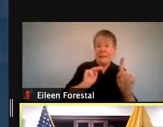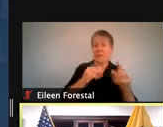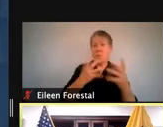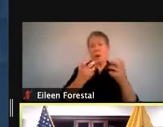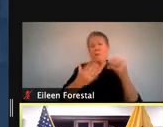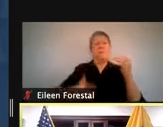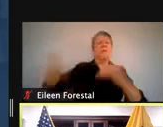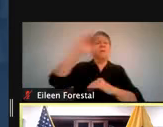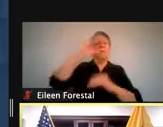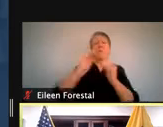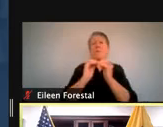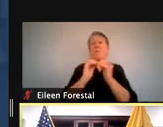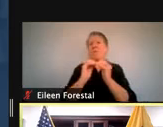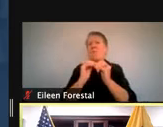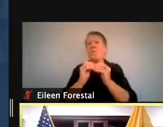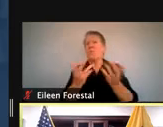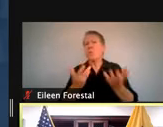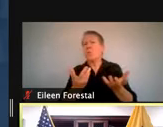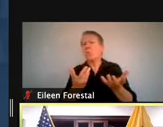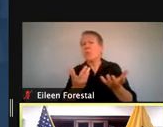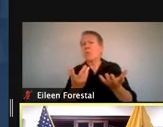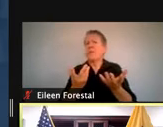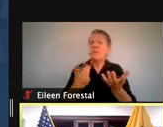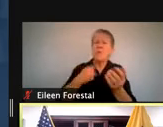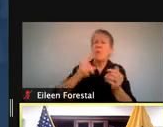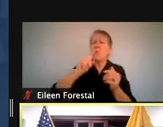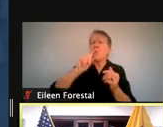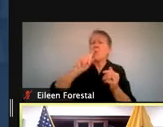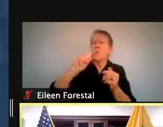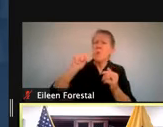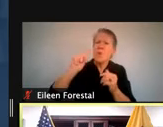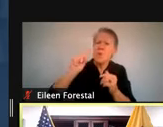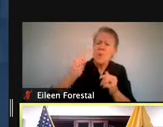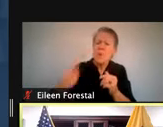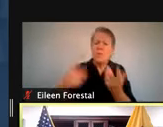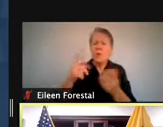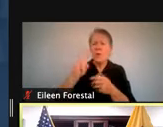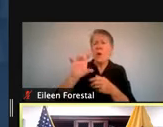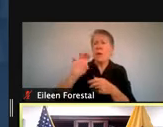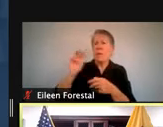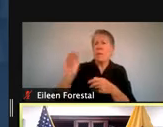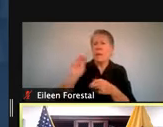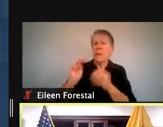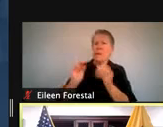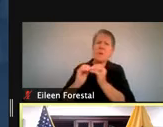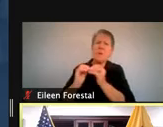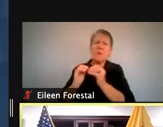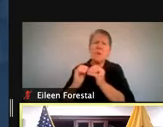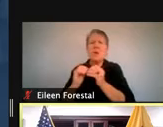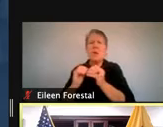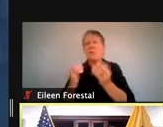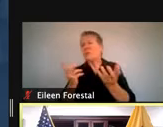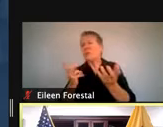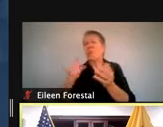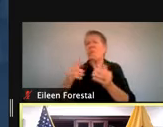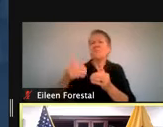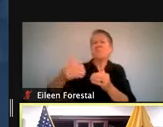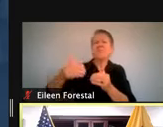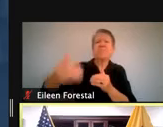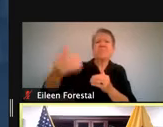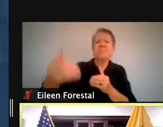additional 100 million are on order and are expected to arrive in the next 30 days.